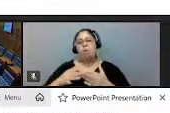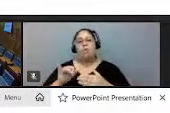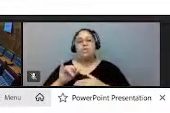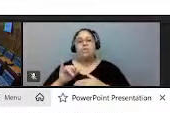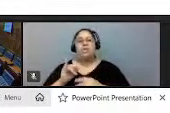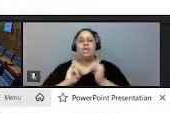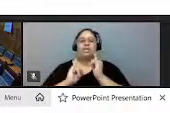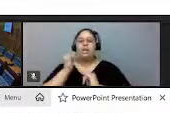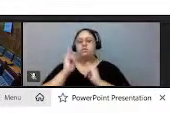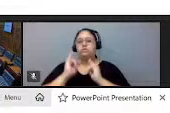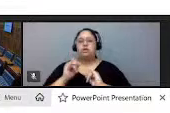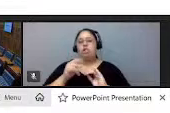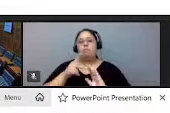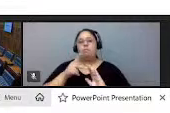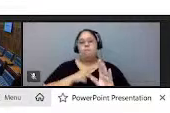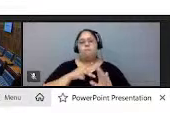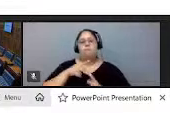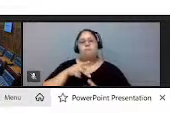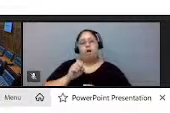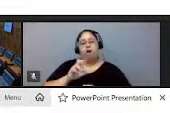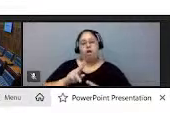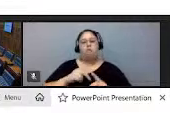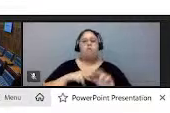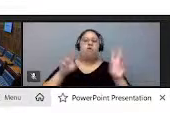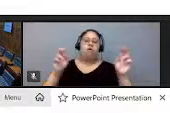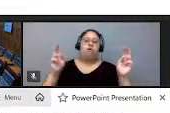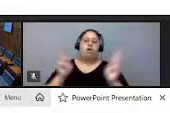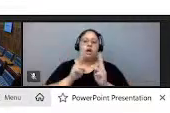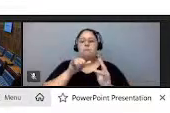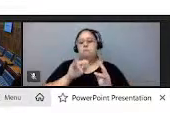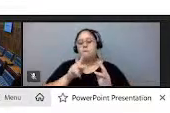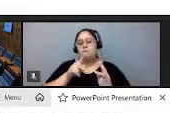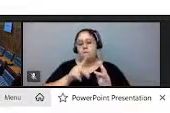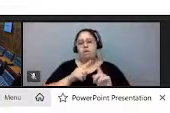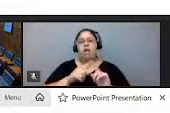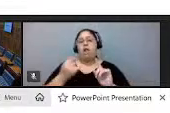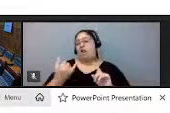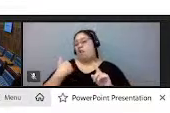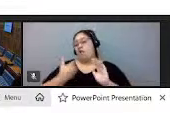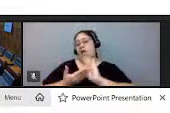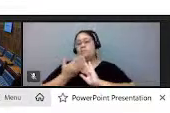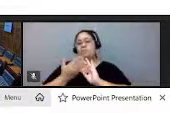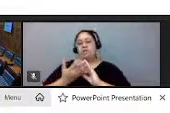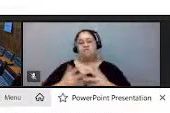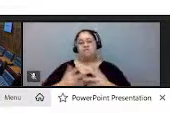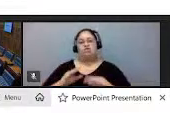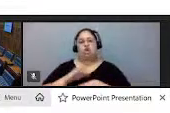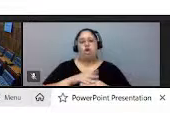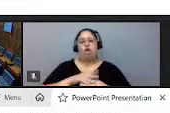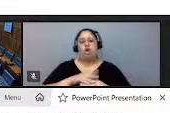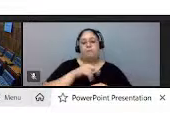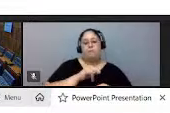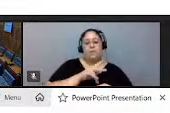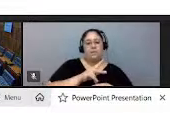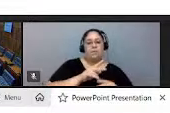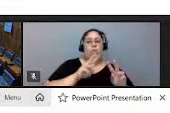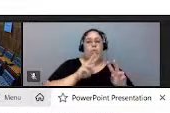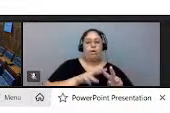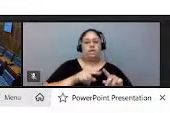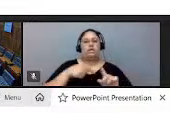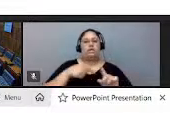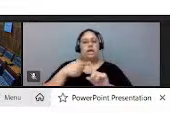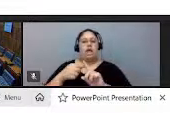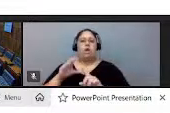to um and there has been updates to the last portly stakeholder engagement both on the PIP site and in the Korg